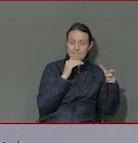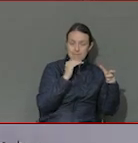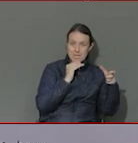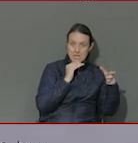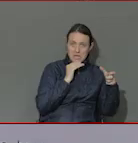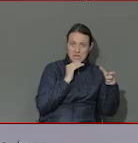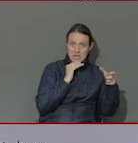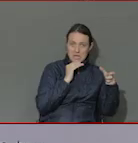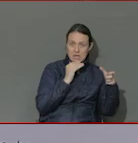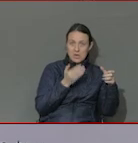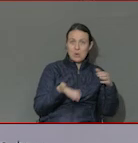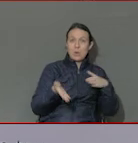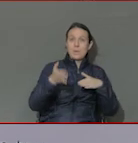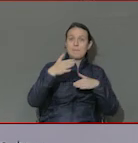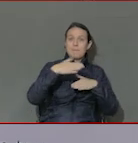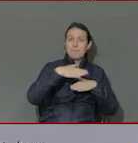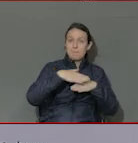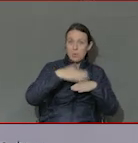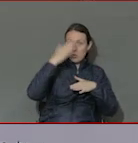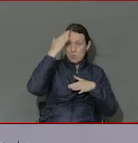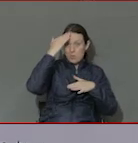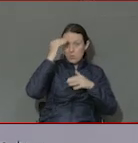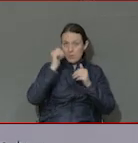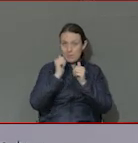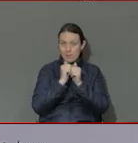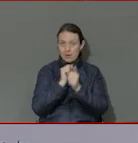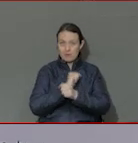a larger brain.